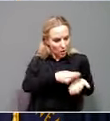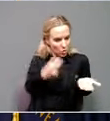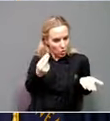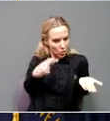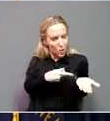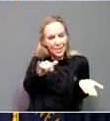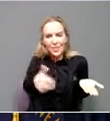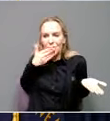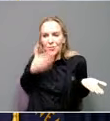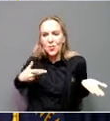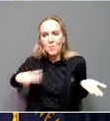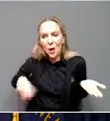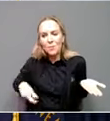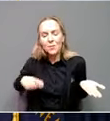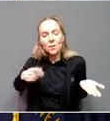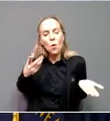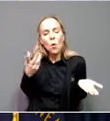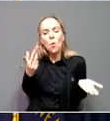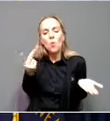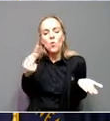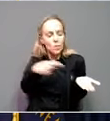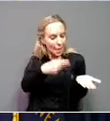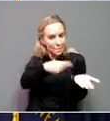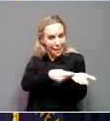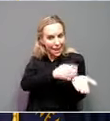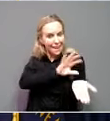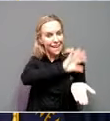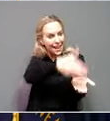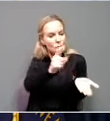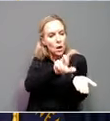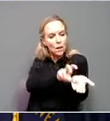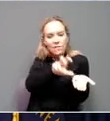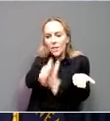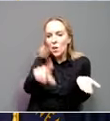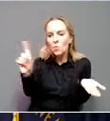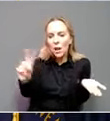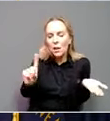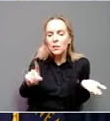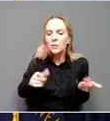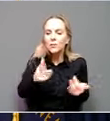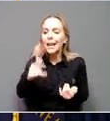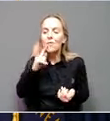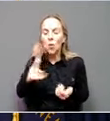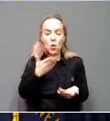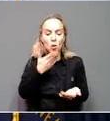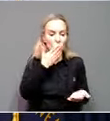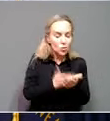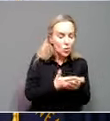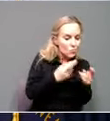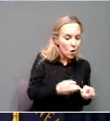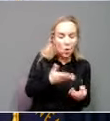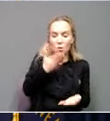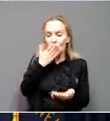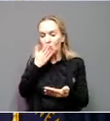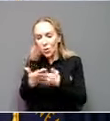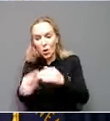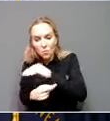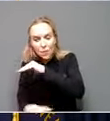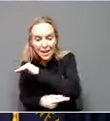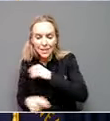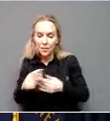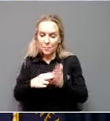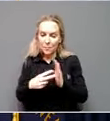all where we invest. And so, just like a good job, a good road or a good bridge in red or blue, it's just good for our families. And I hope we